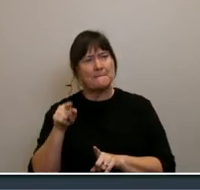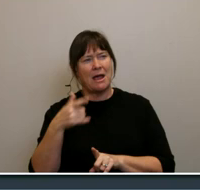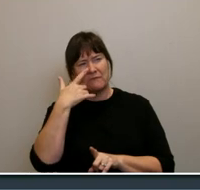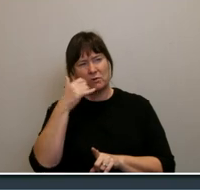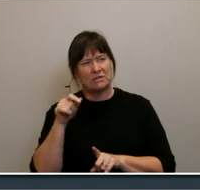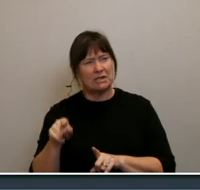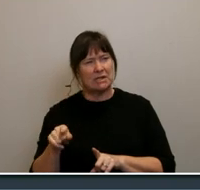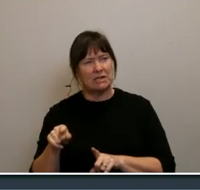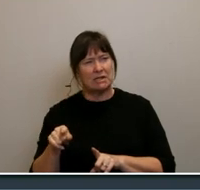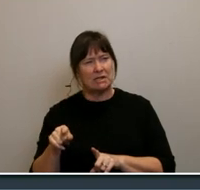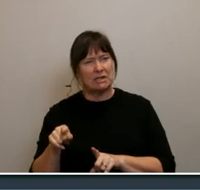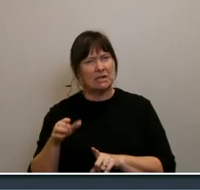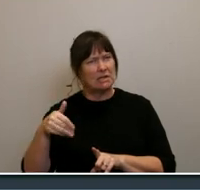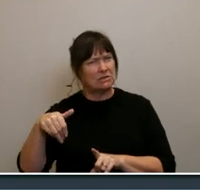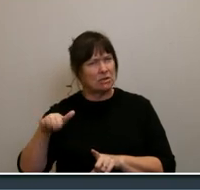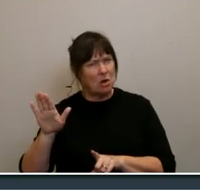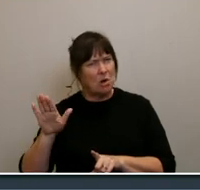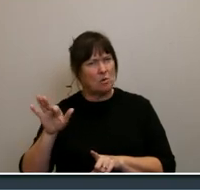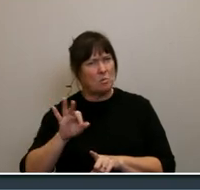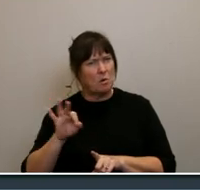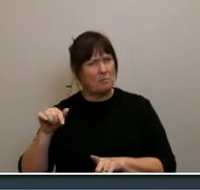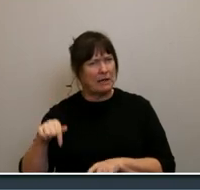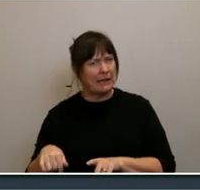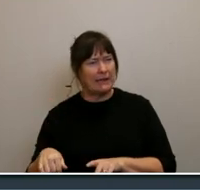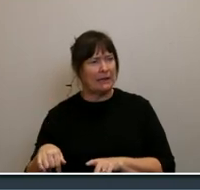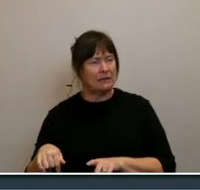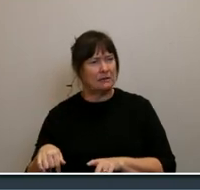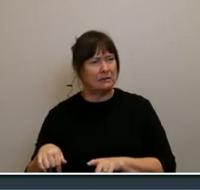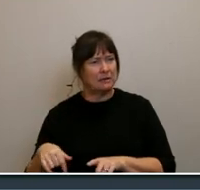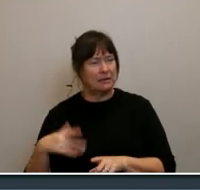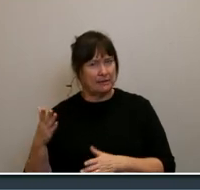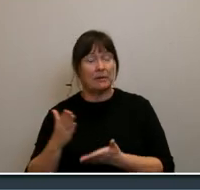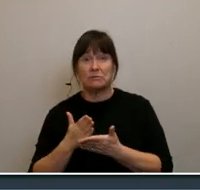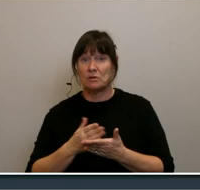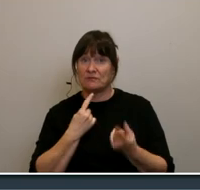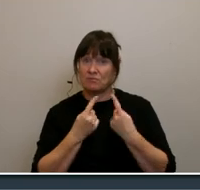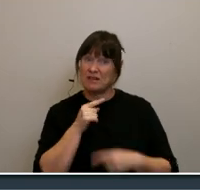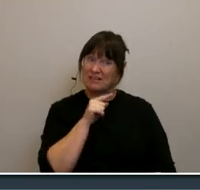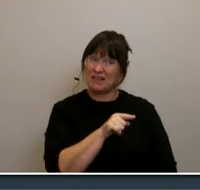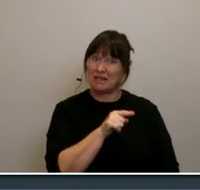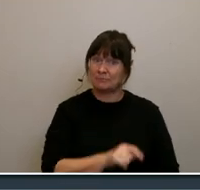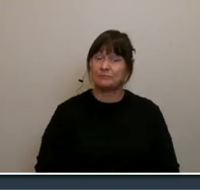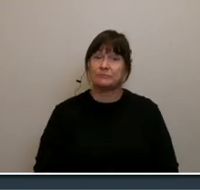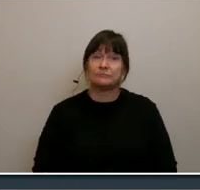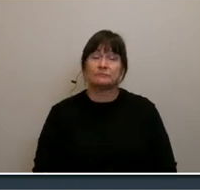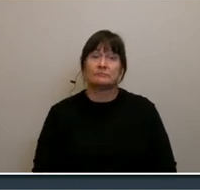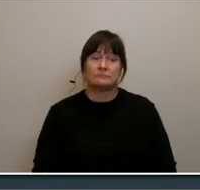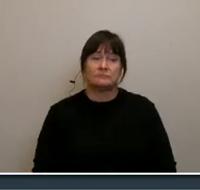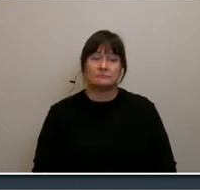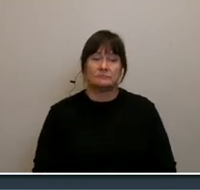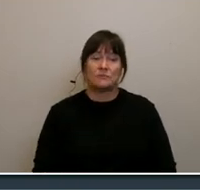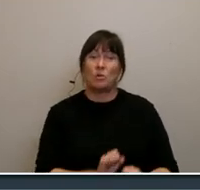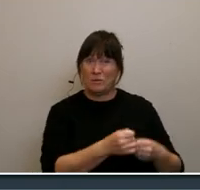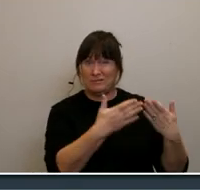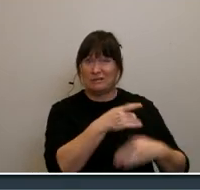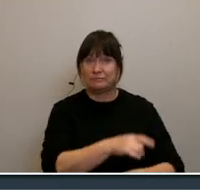he's no longer here or about to be no longer here. But yeah, I'm sure there's information about how that could be done.